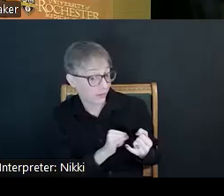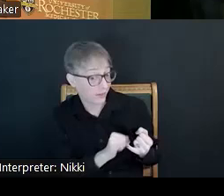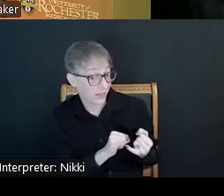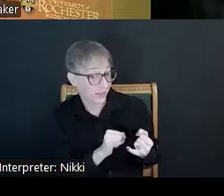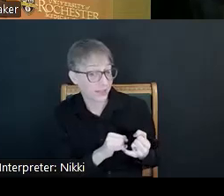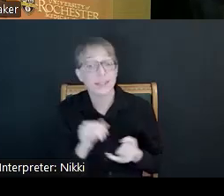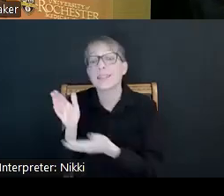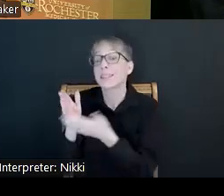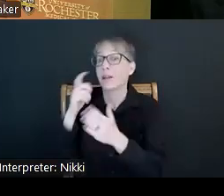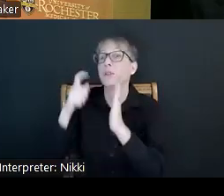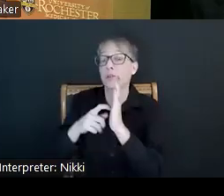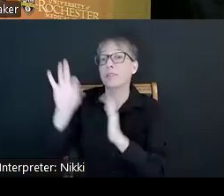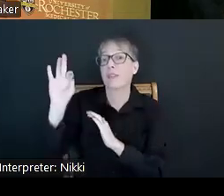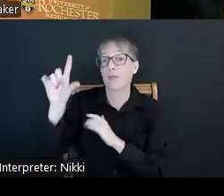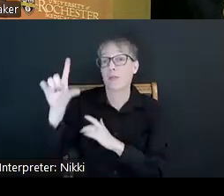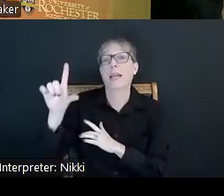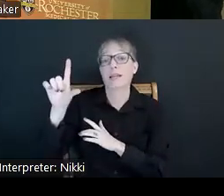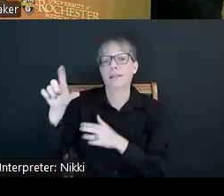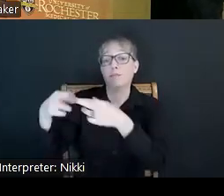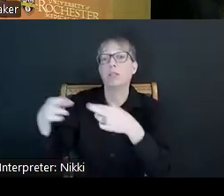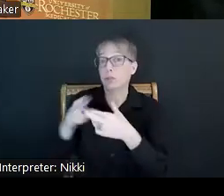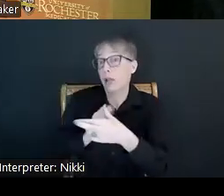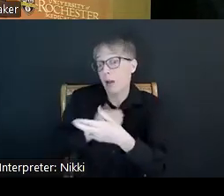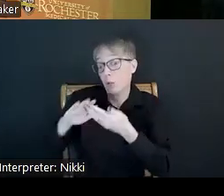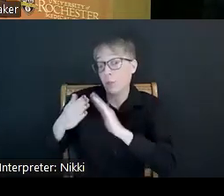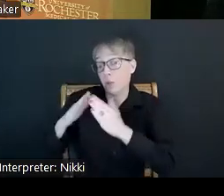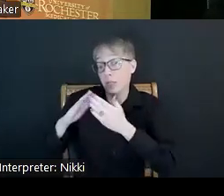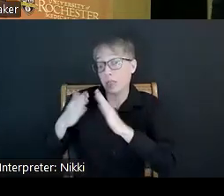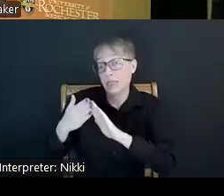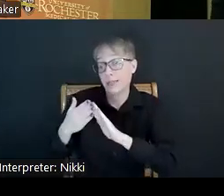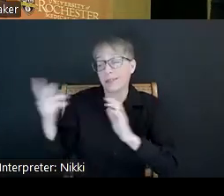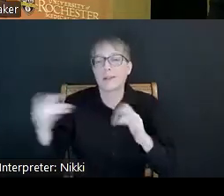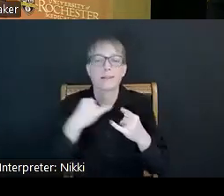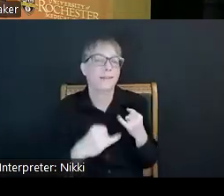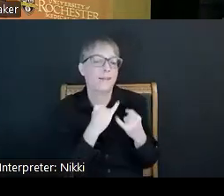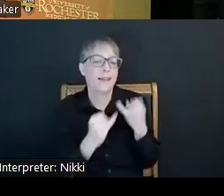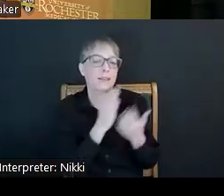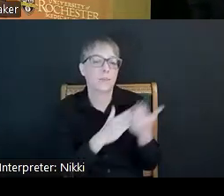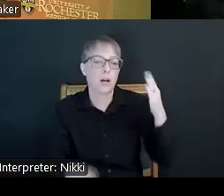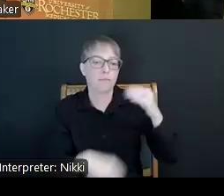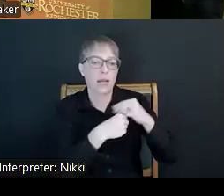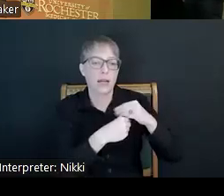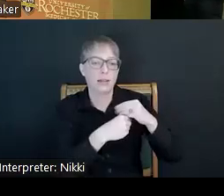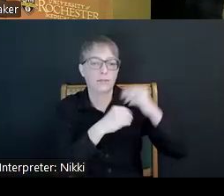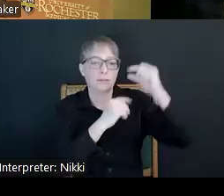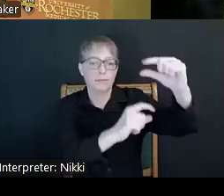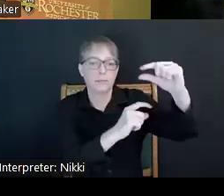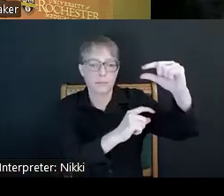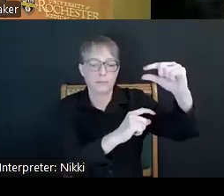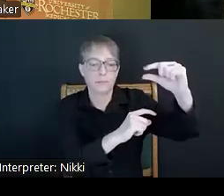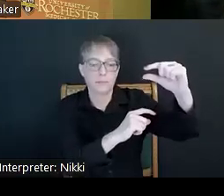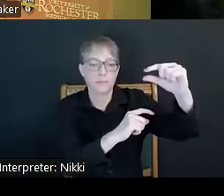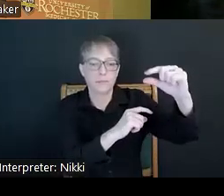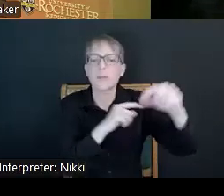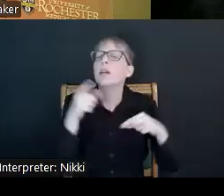Finger Lakes region, so our community. All right, here's the last little bit. Keep talking to your neighbor. When do you think this